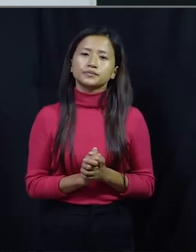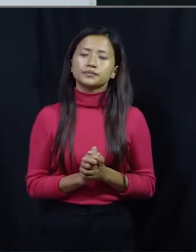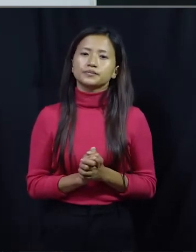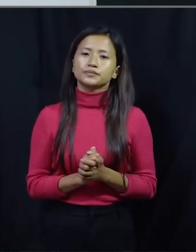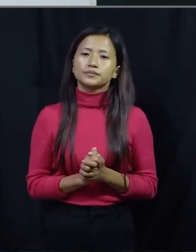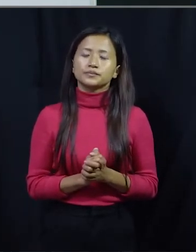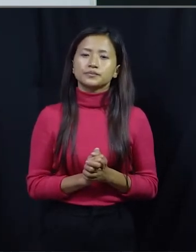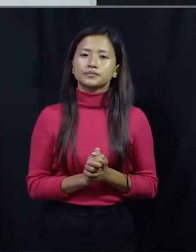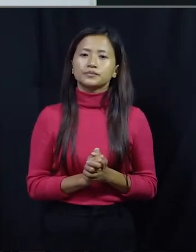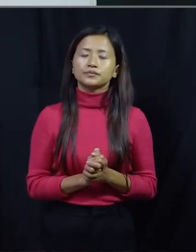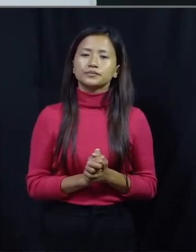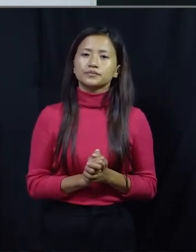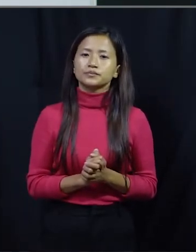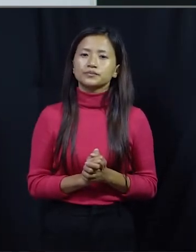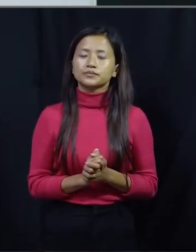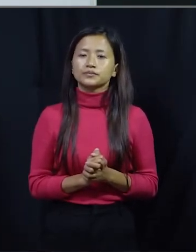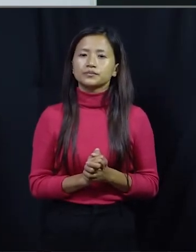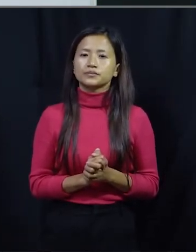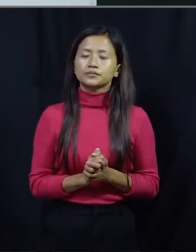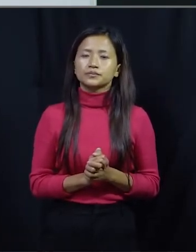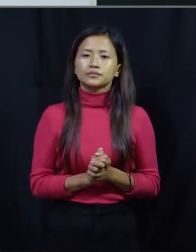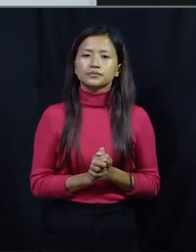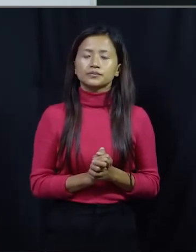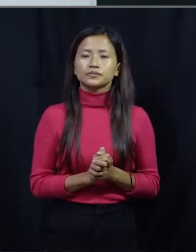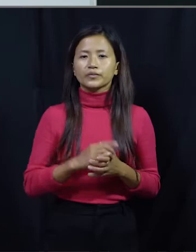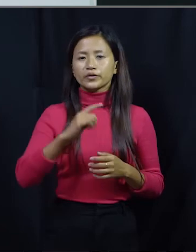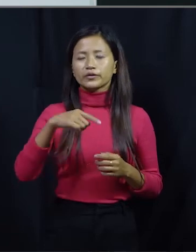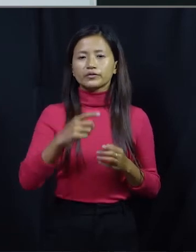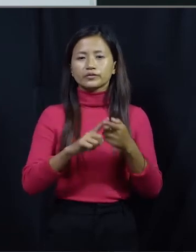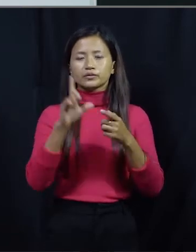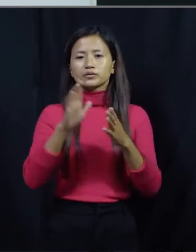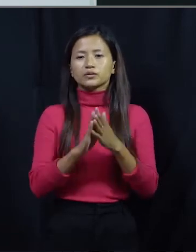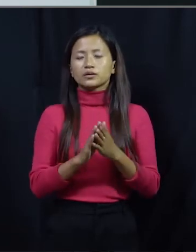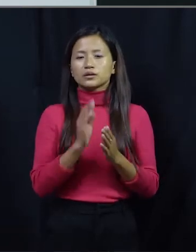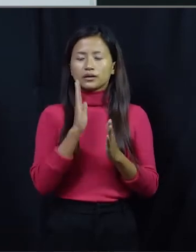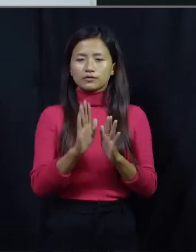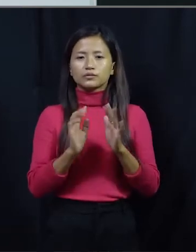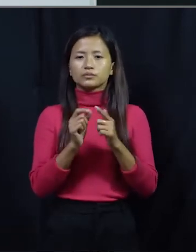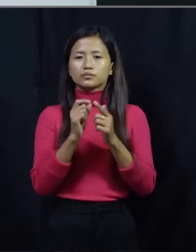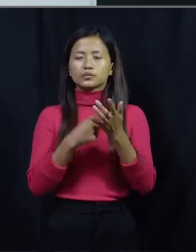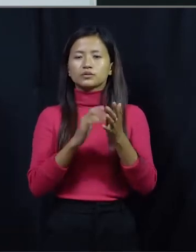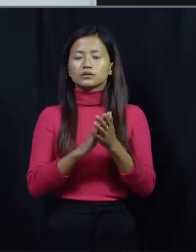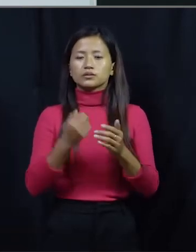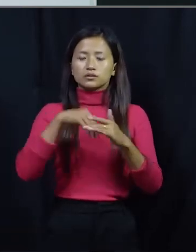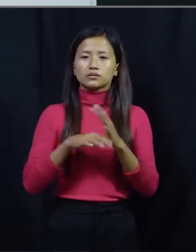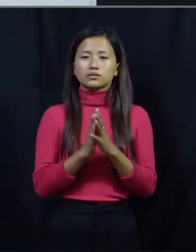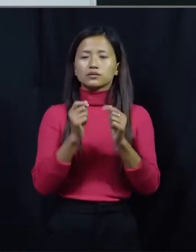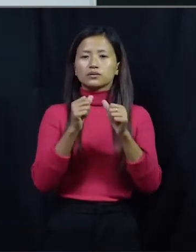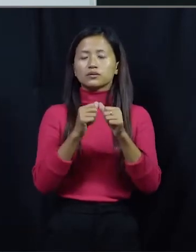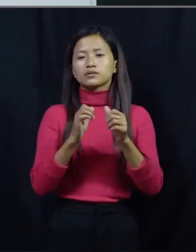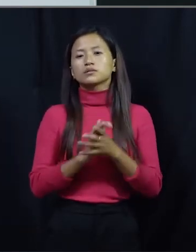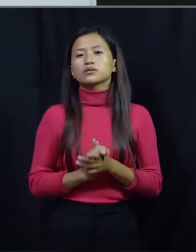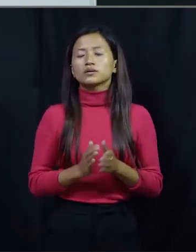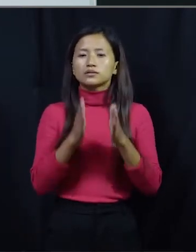Okay, now we will see for this onto function definition. Every element in B has a pre-image in set A. Every element